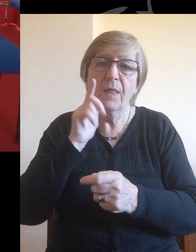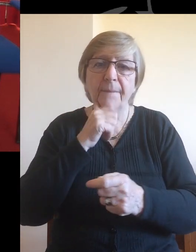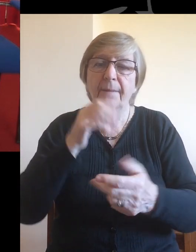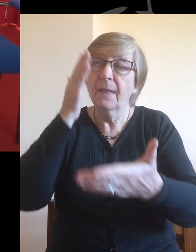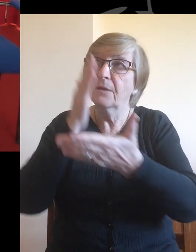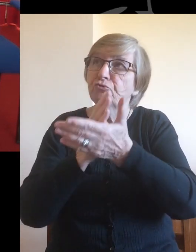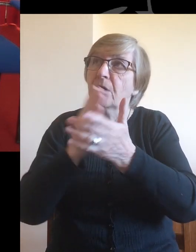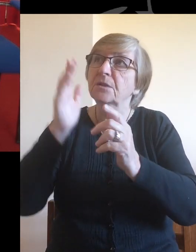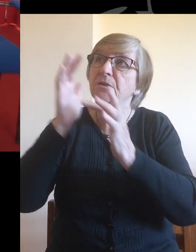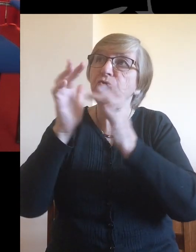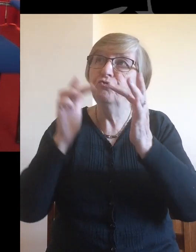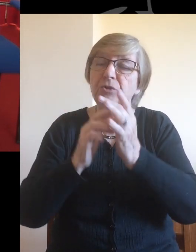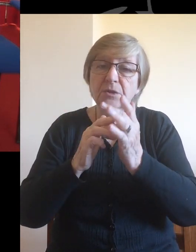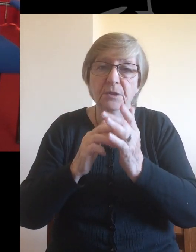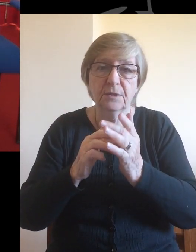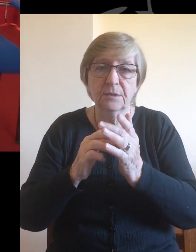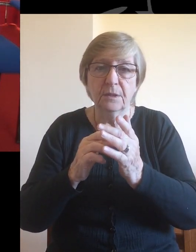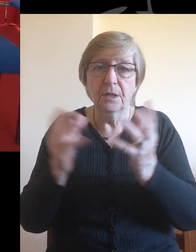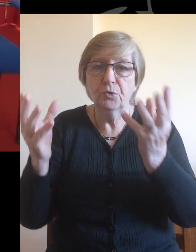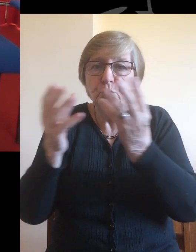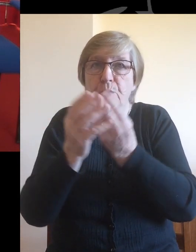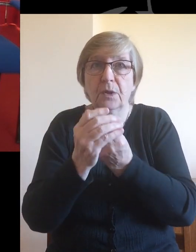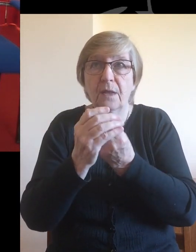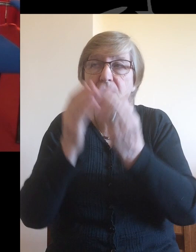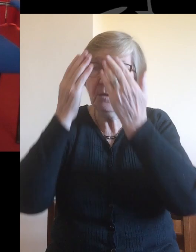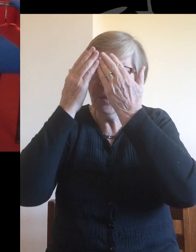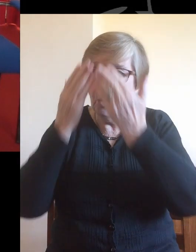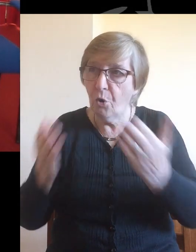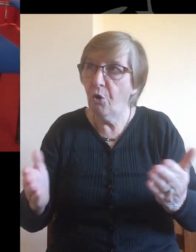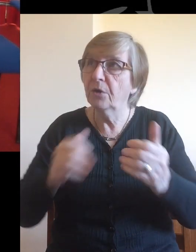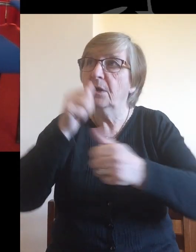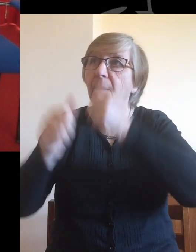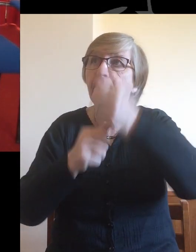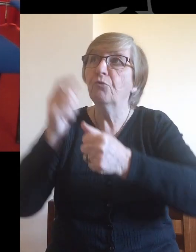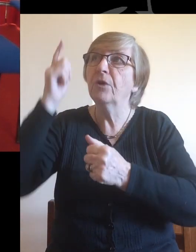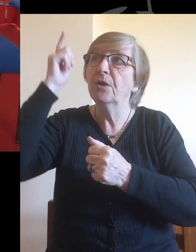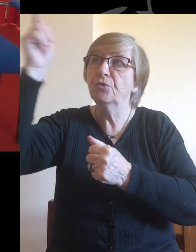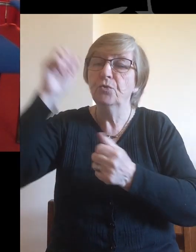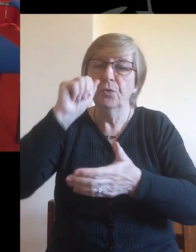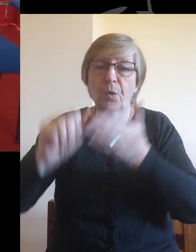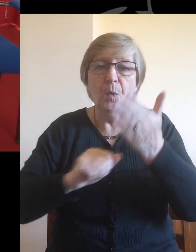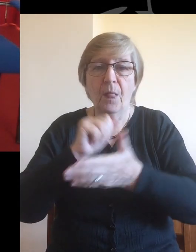place. And together we honor you and praise your holiness.